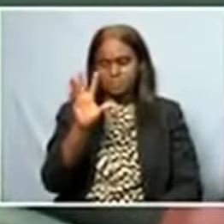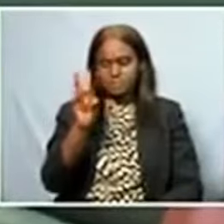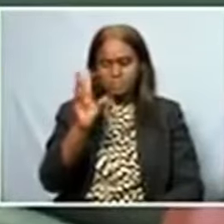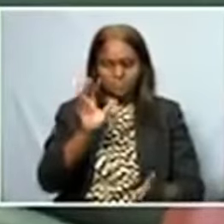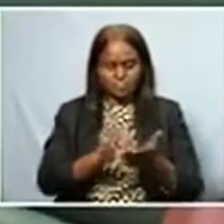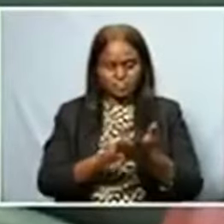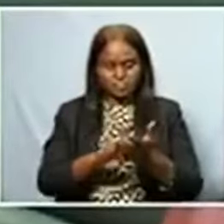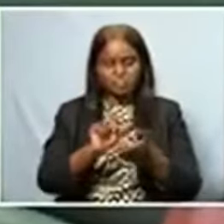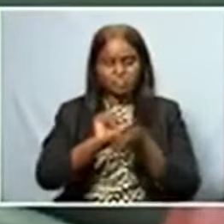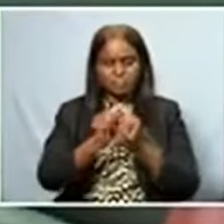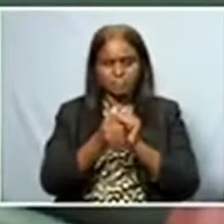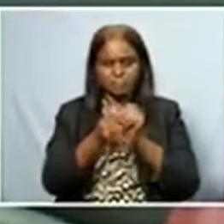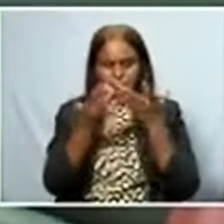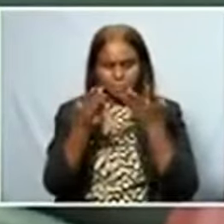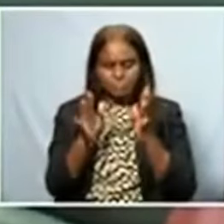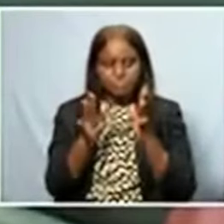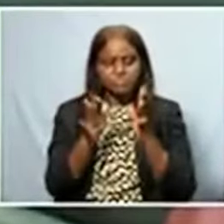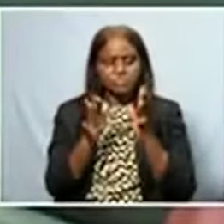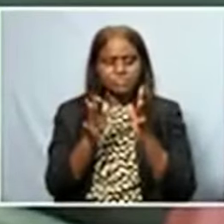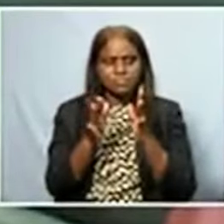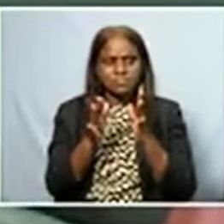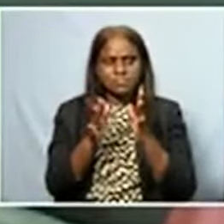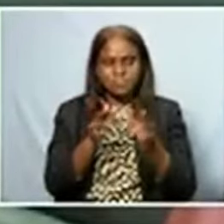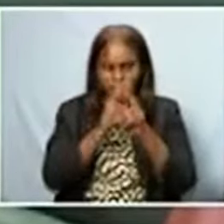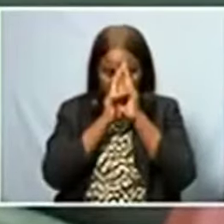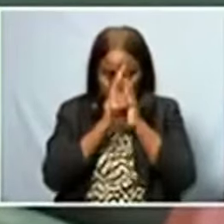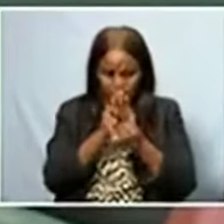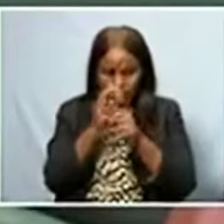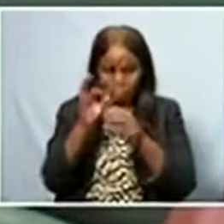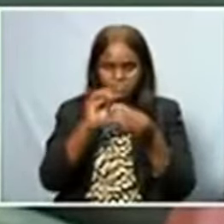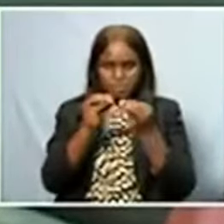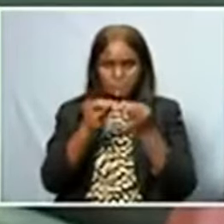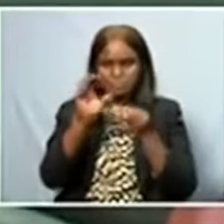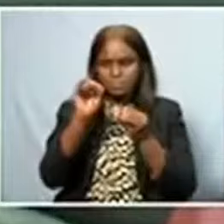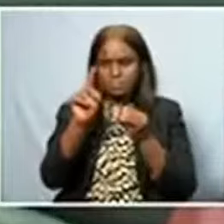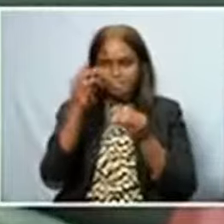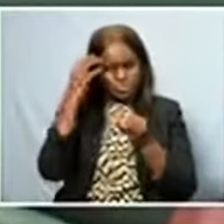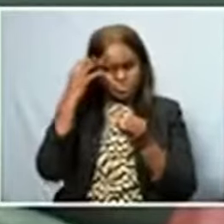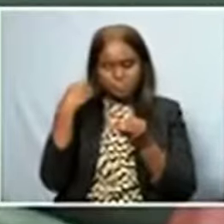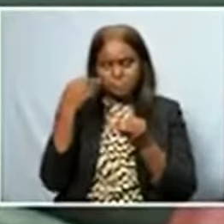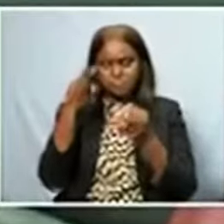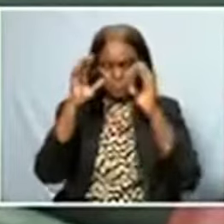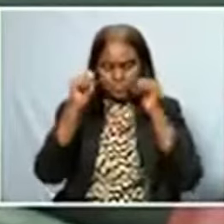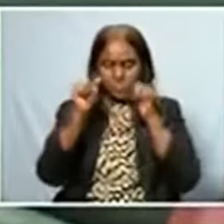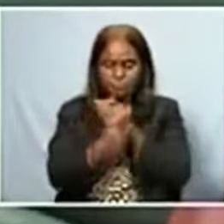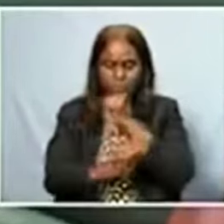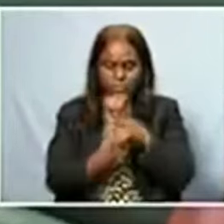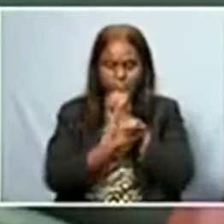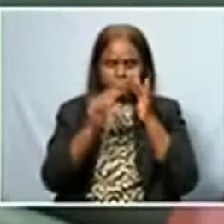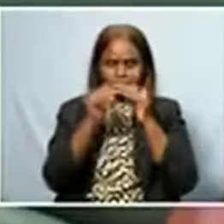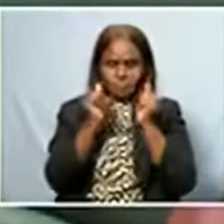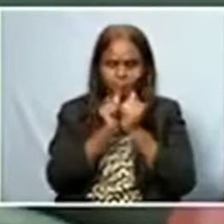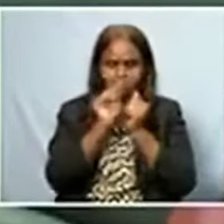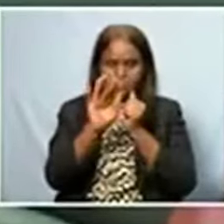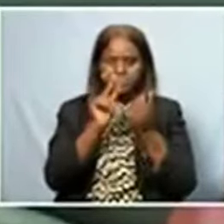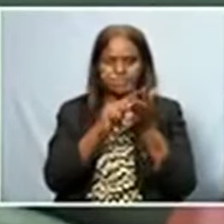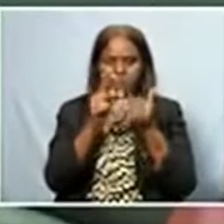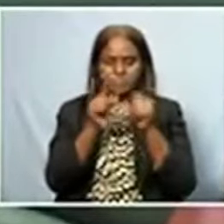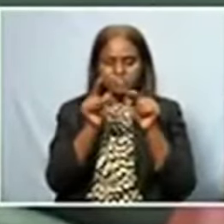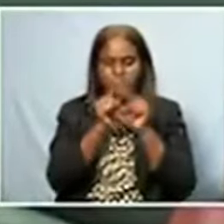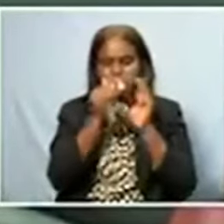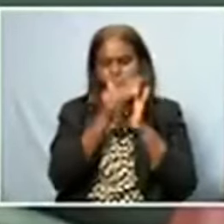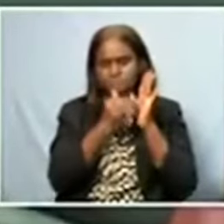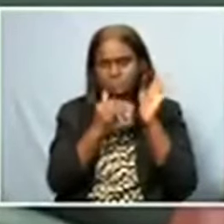163,469,36,000 as amended in respect of Head 01, Office of the President, State House, in line with the programs as